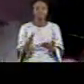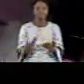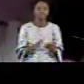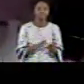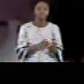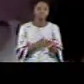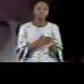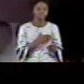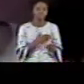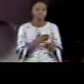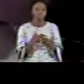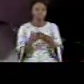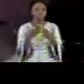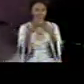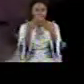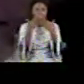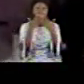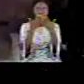the testimonies